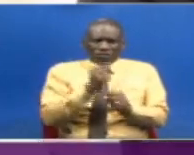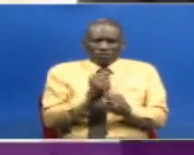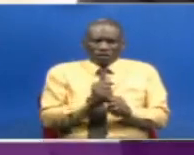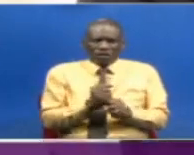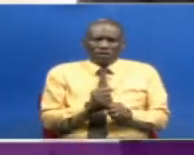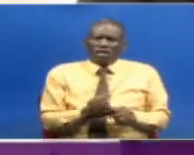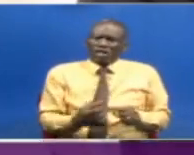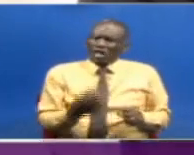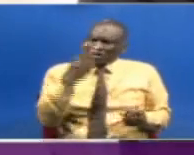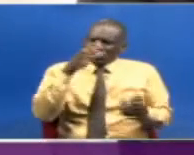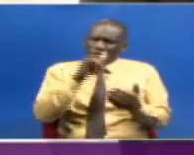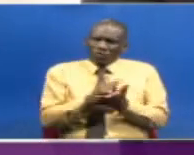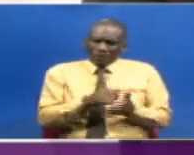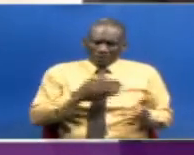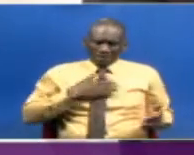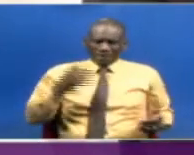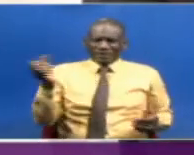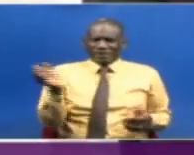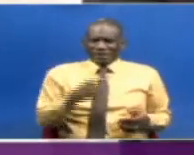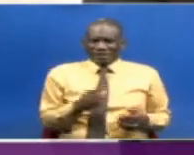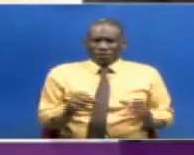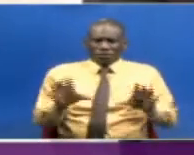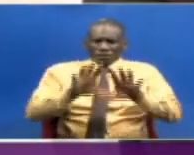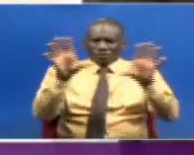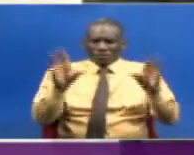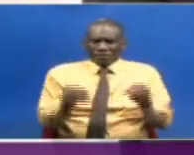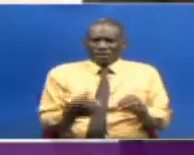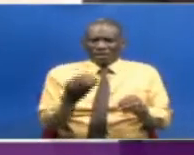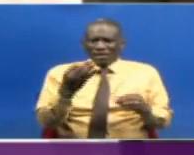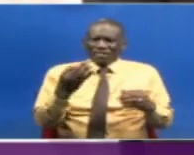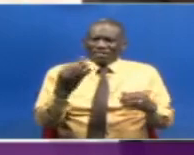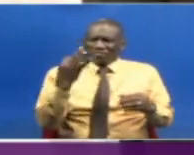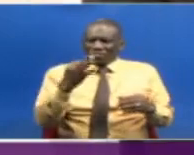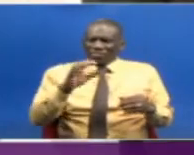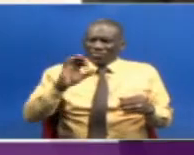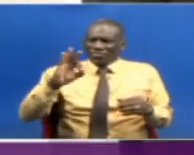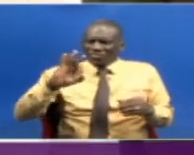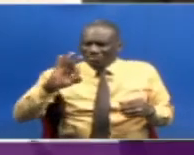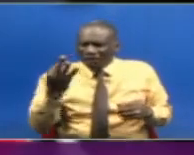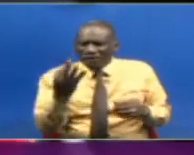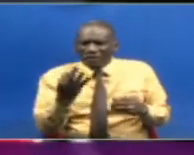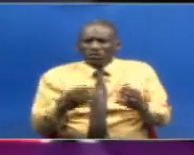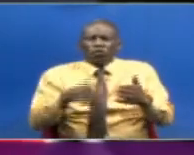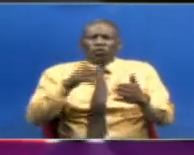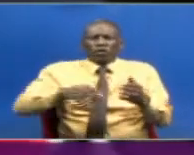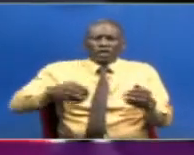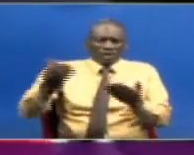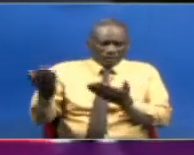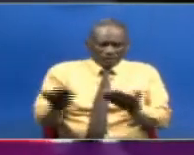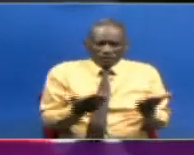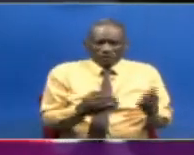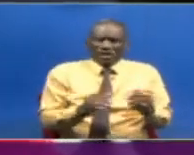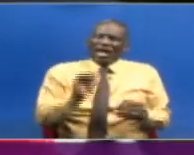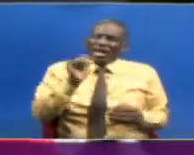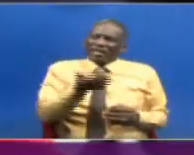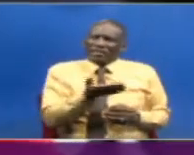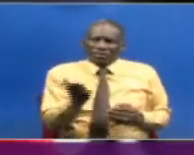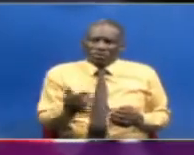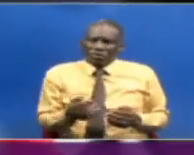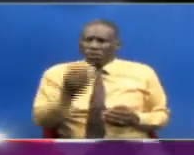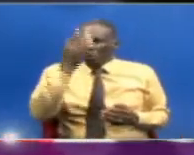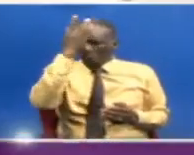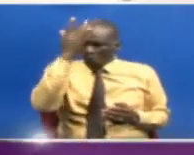that my salary was budgeted at 3 times what I'm paid. So I asked them, why is